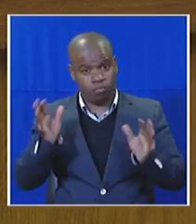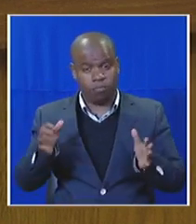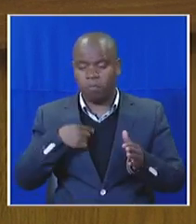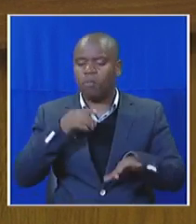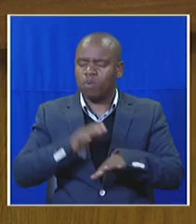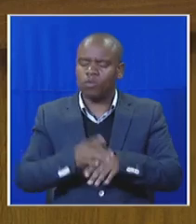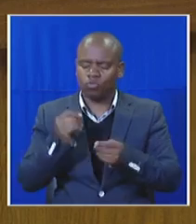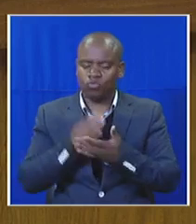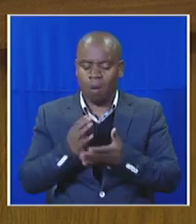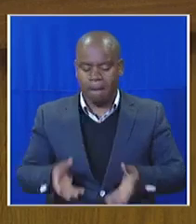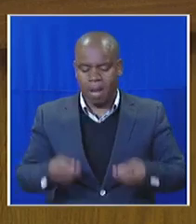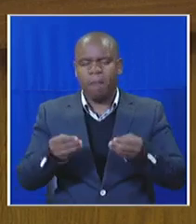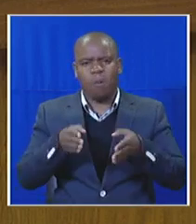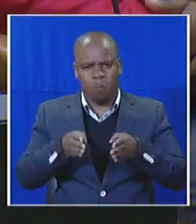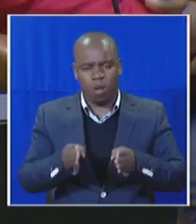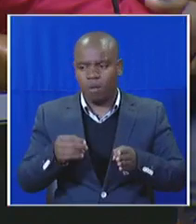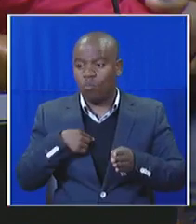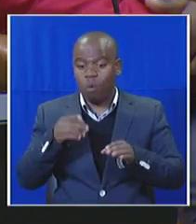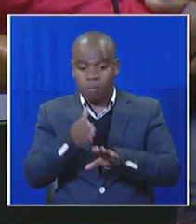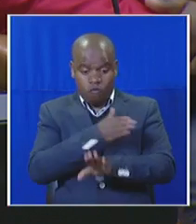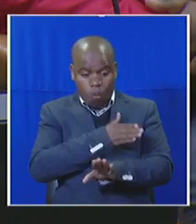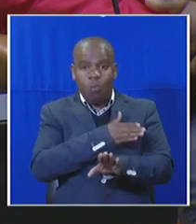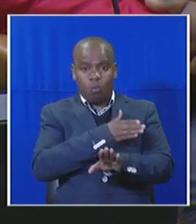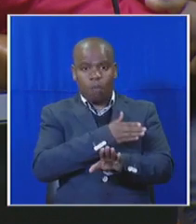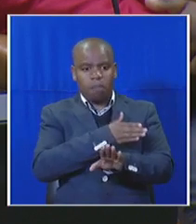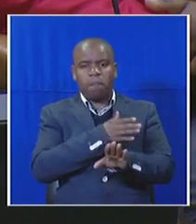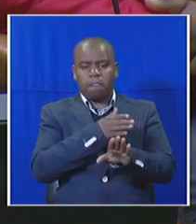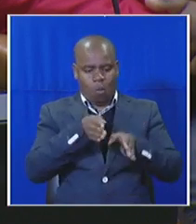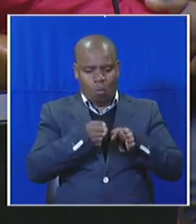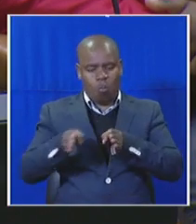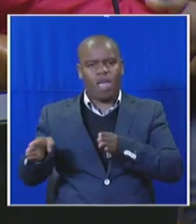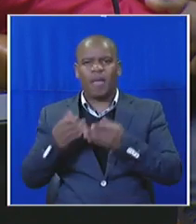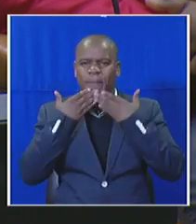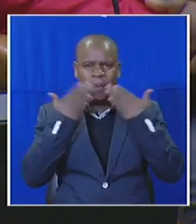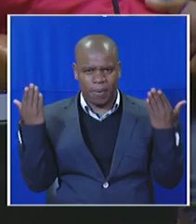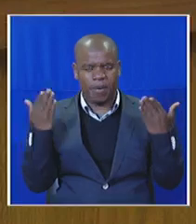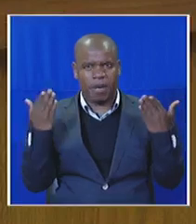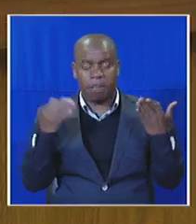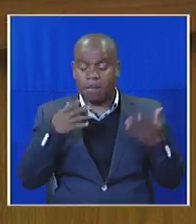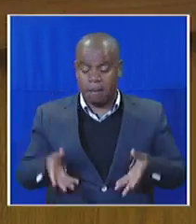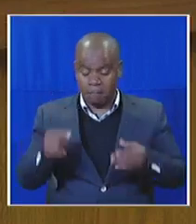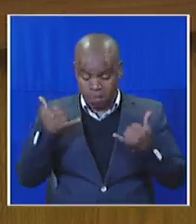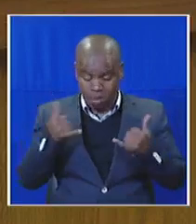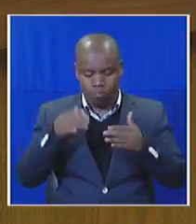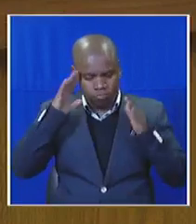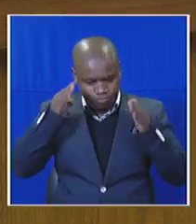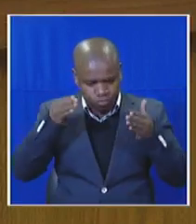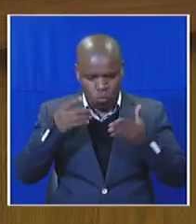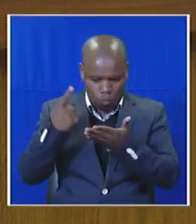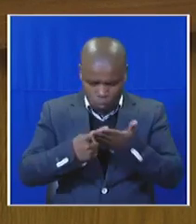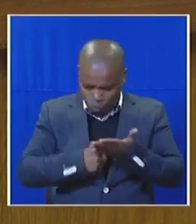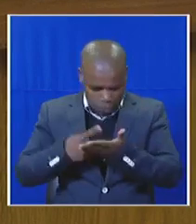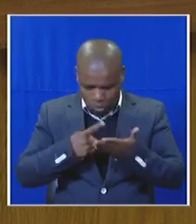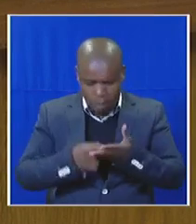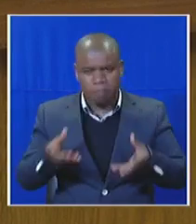to find a system, because there's been no system to stop that, to find a system that will make companies